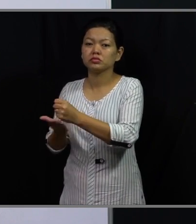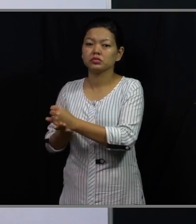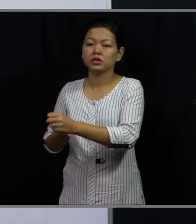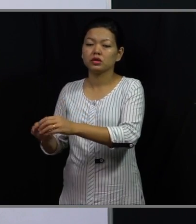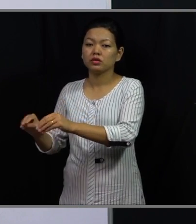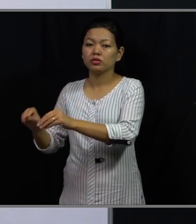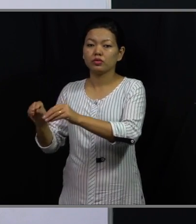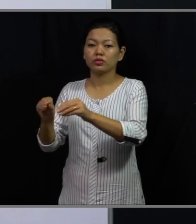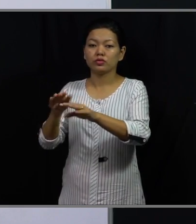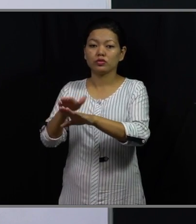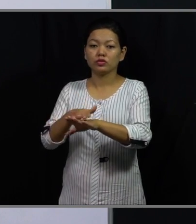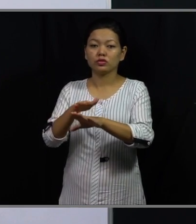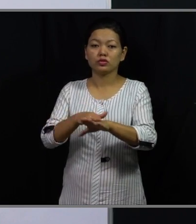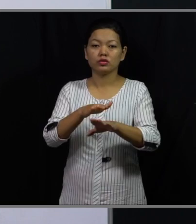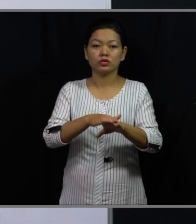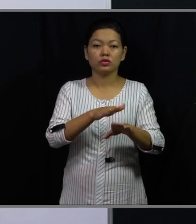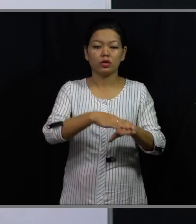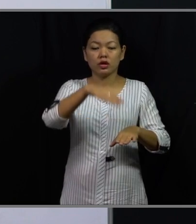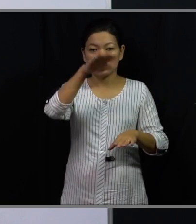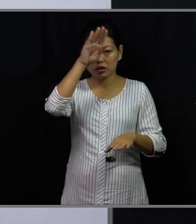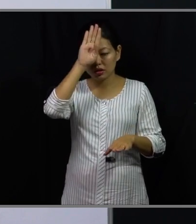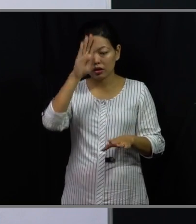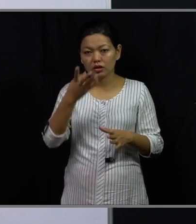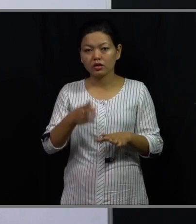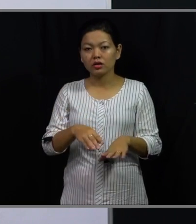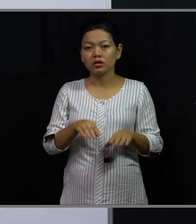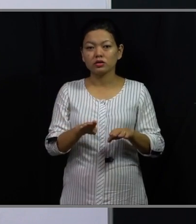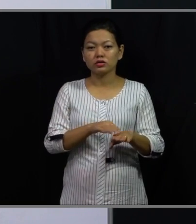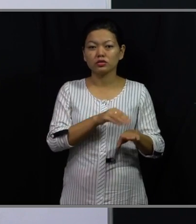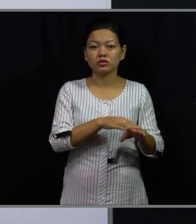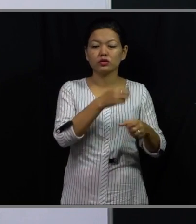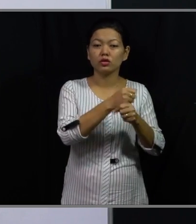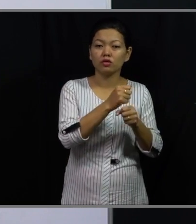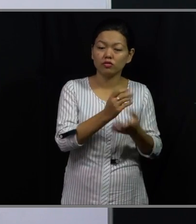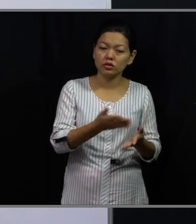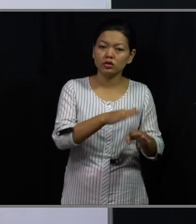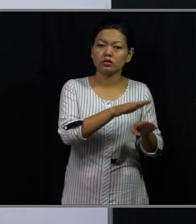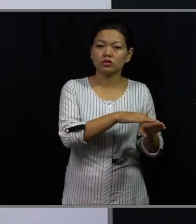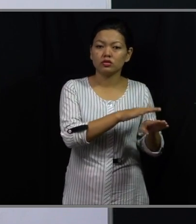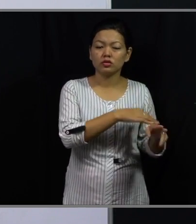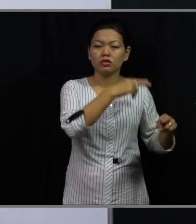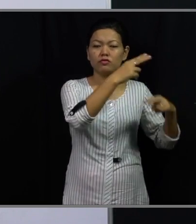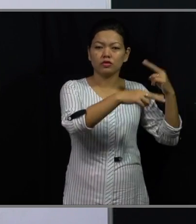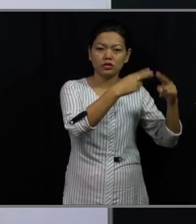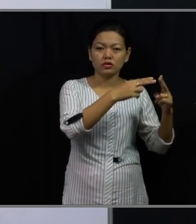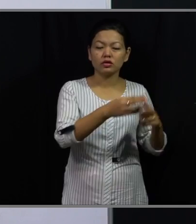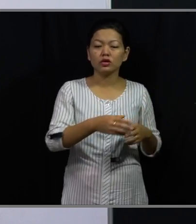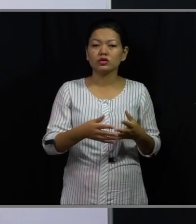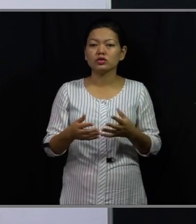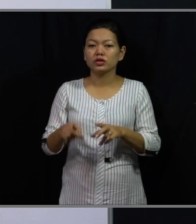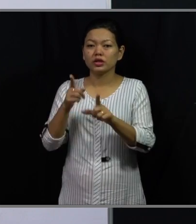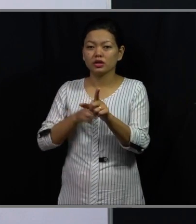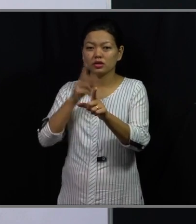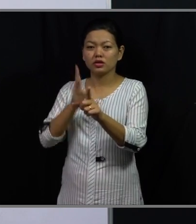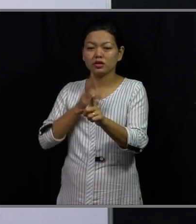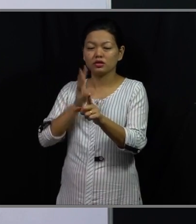example, during the time of Mughals, how was the administration? Okay, how did they run the administration, or what were the tax